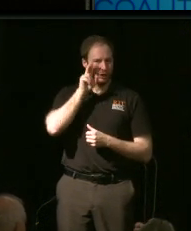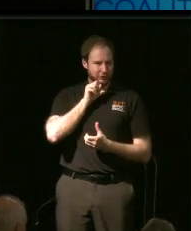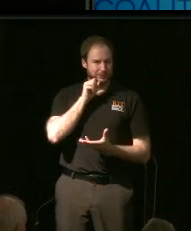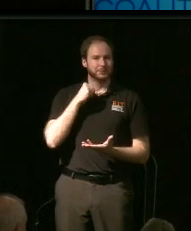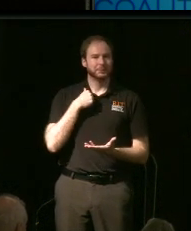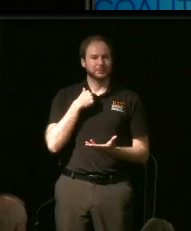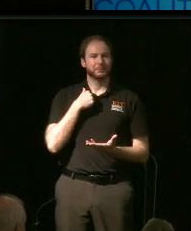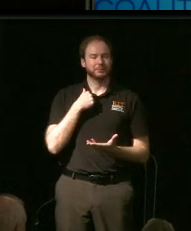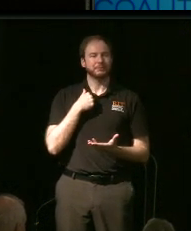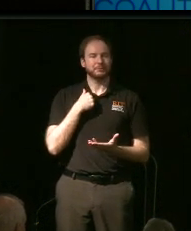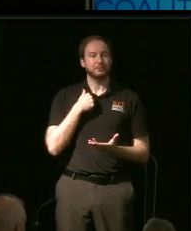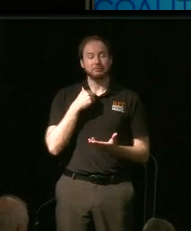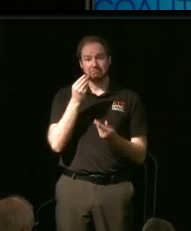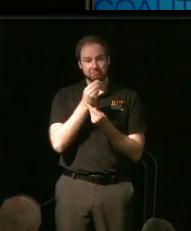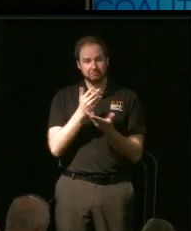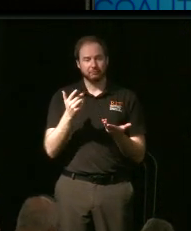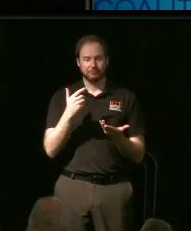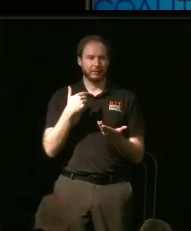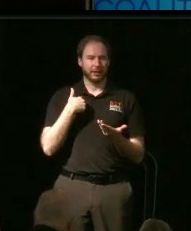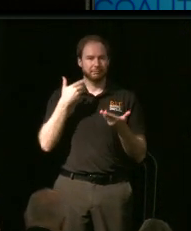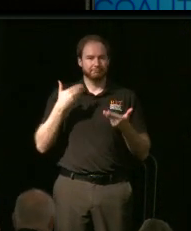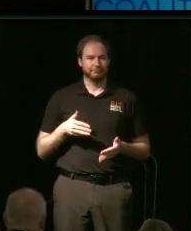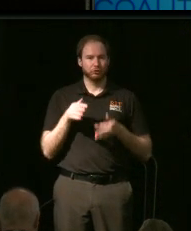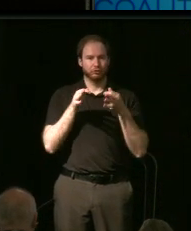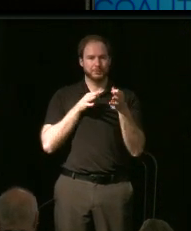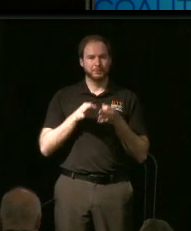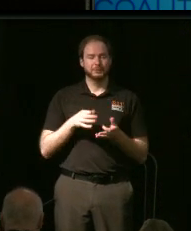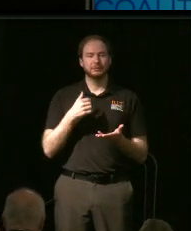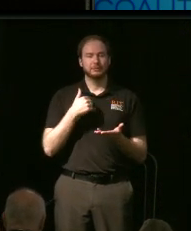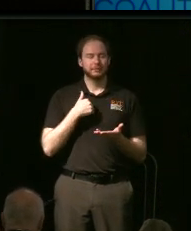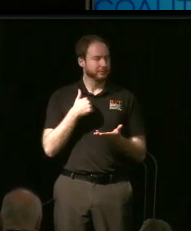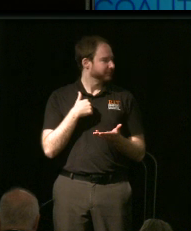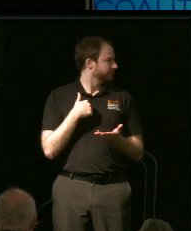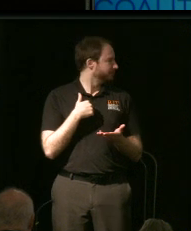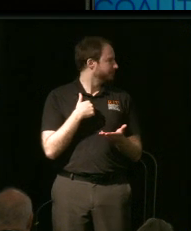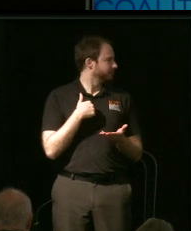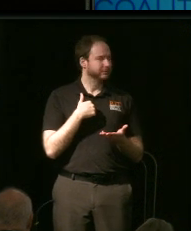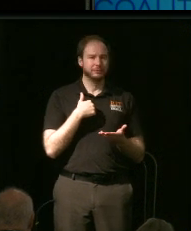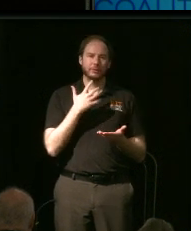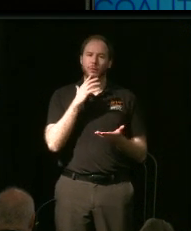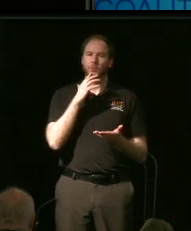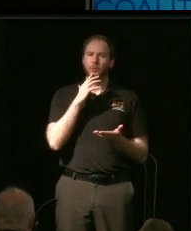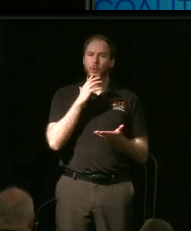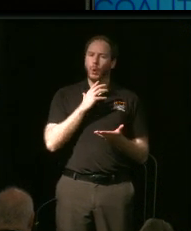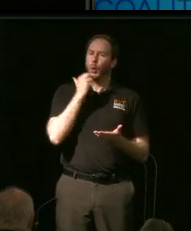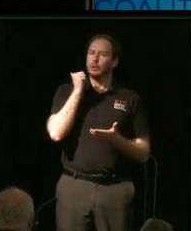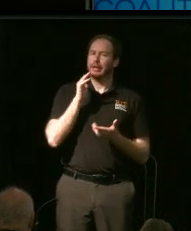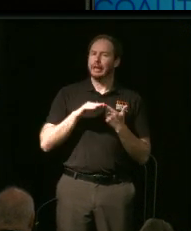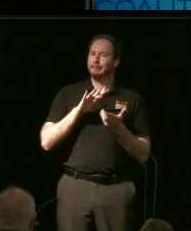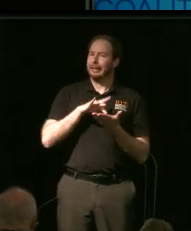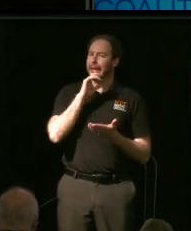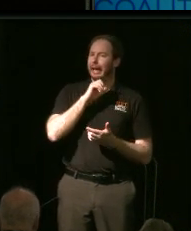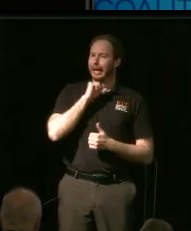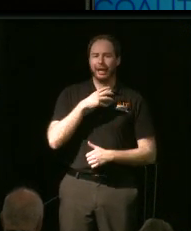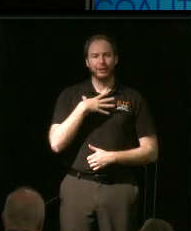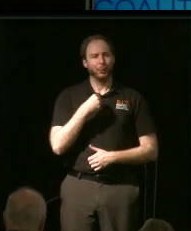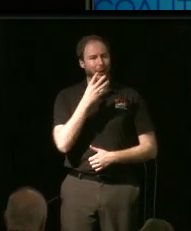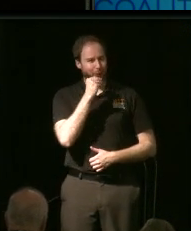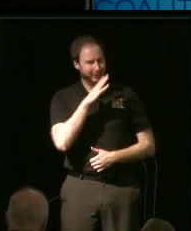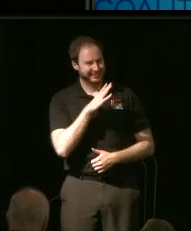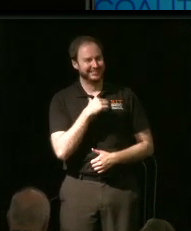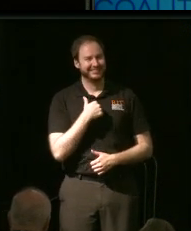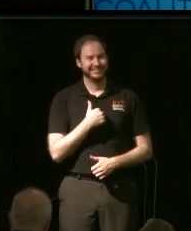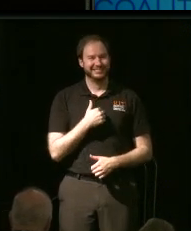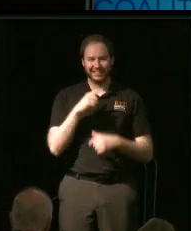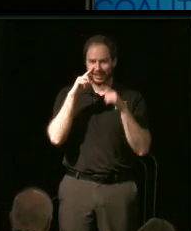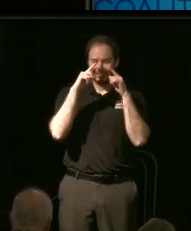syndrome. Just so you guys know what I look like, I am a slightly older than middle-aged white woman